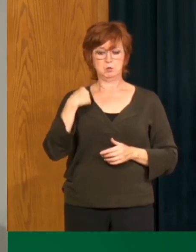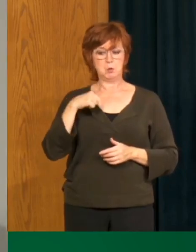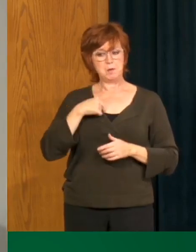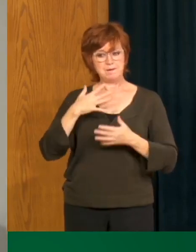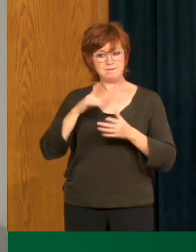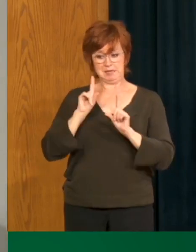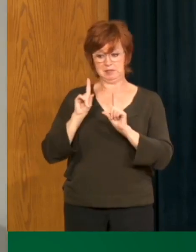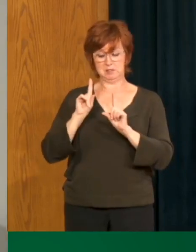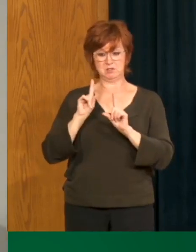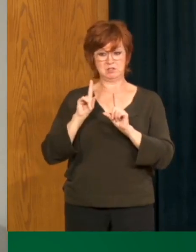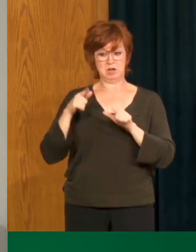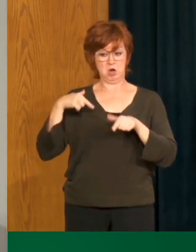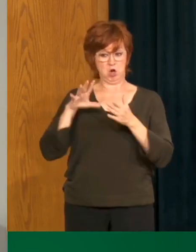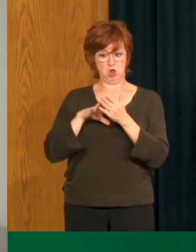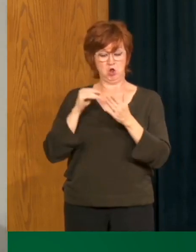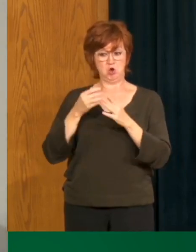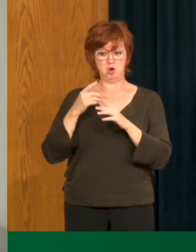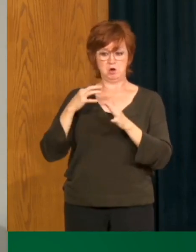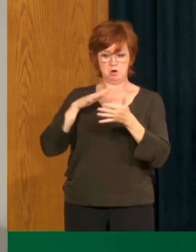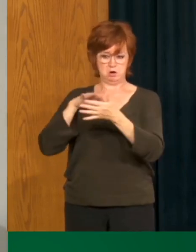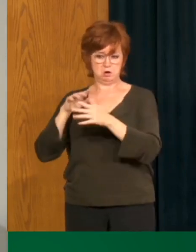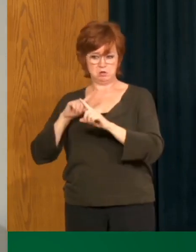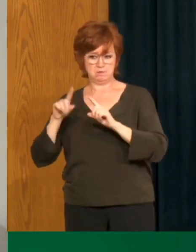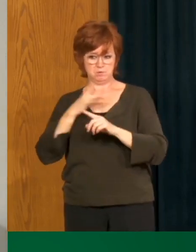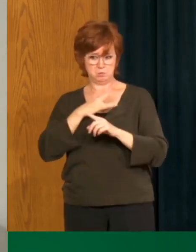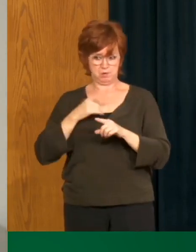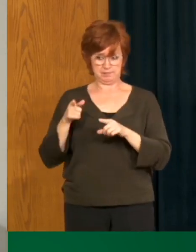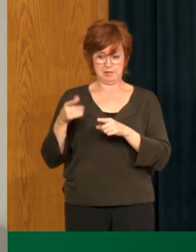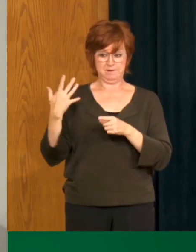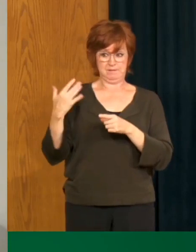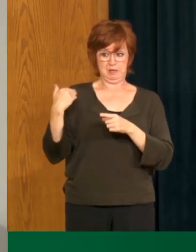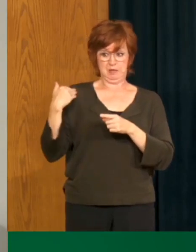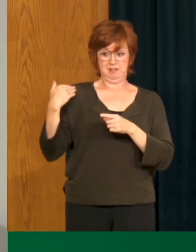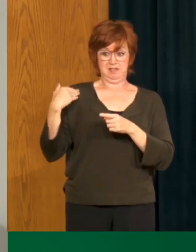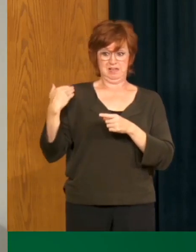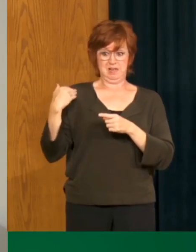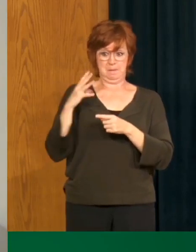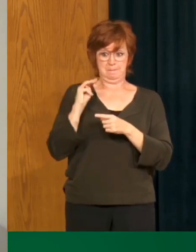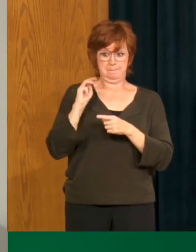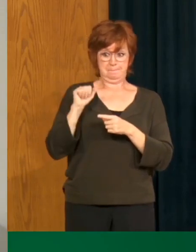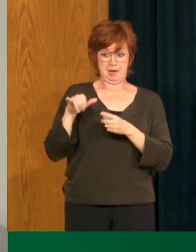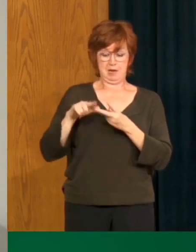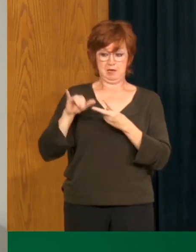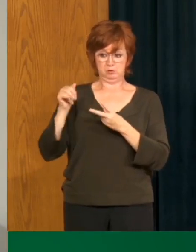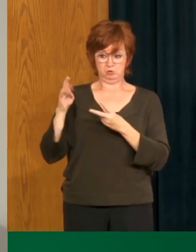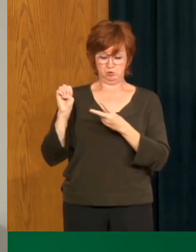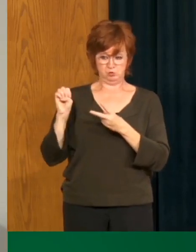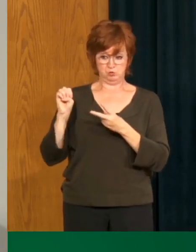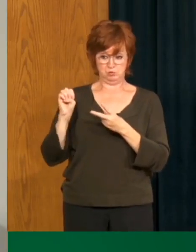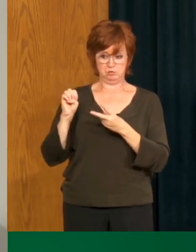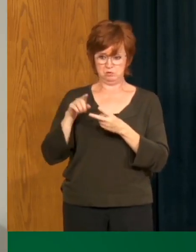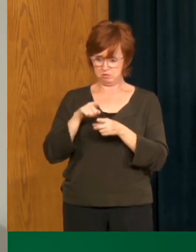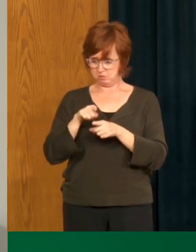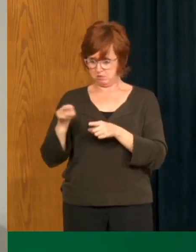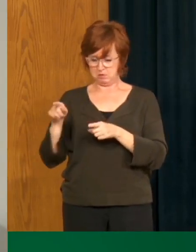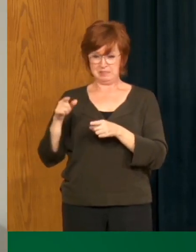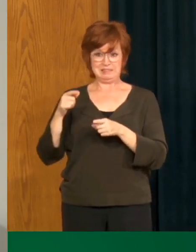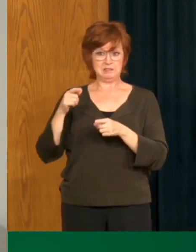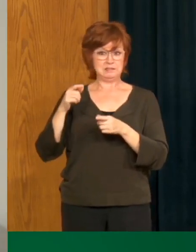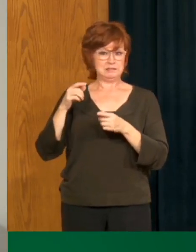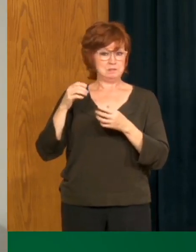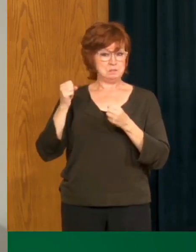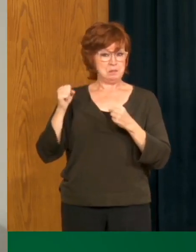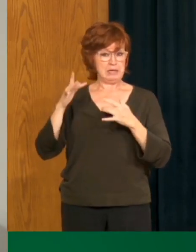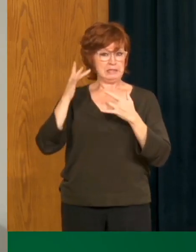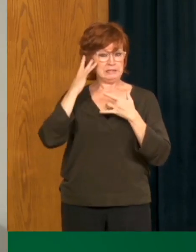May and June, and the news is quite positive. So we've already seen in Saskatchewan, for example, the daycares have been open throughout. They